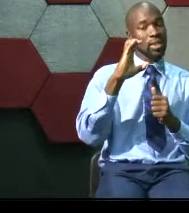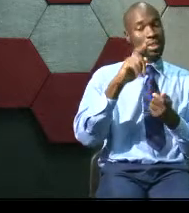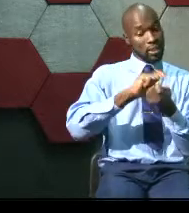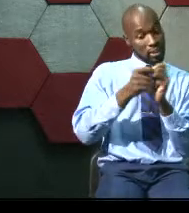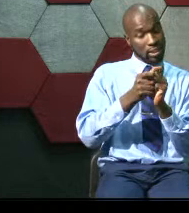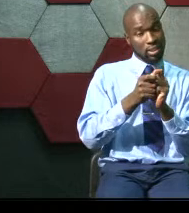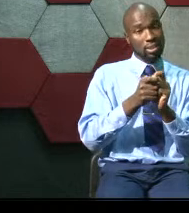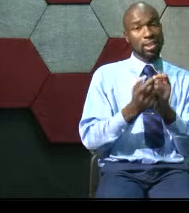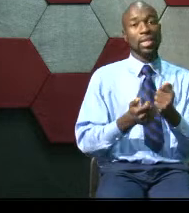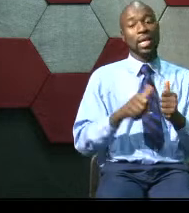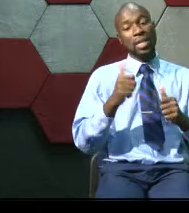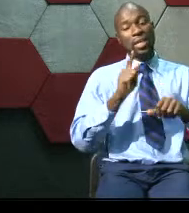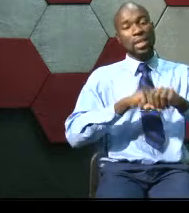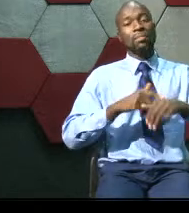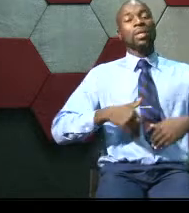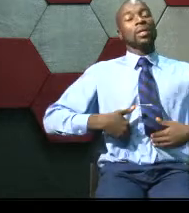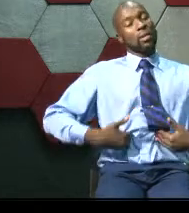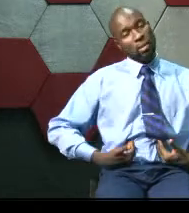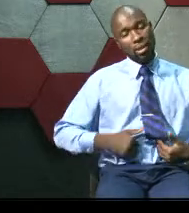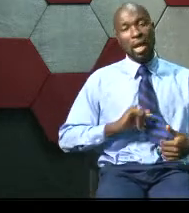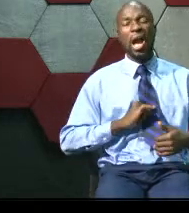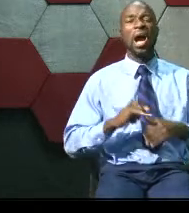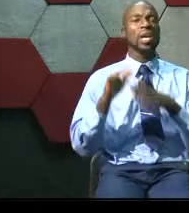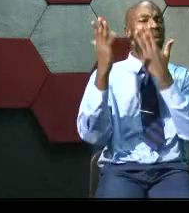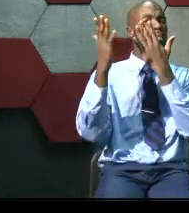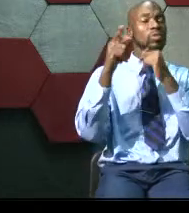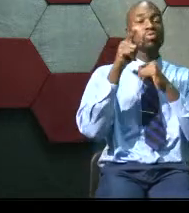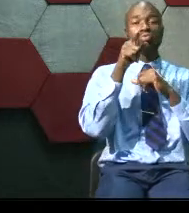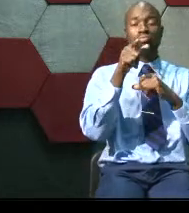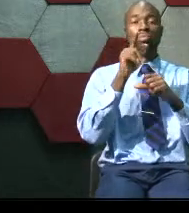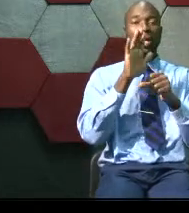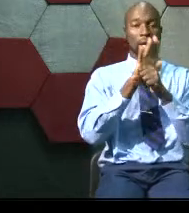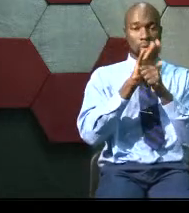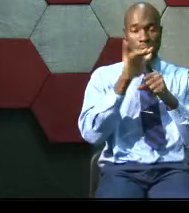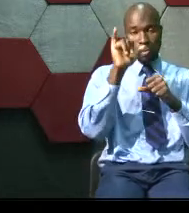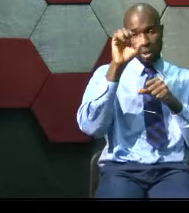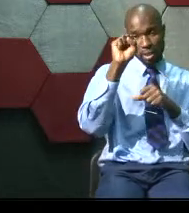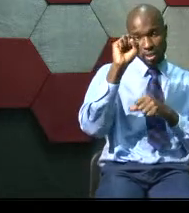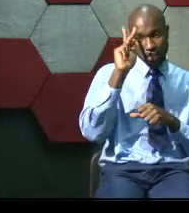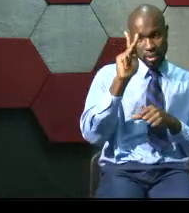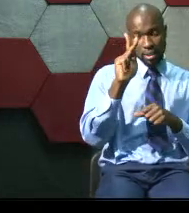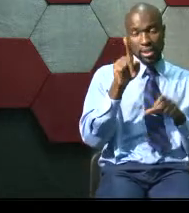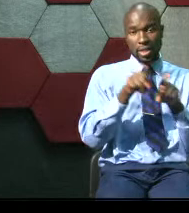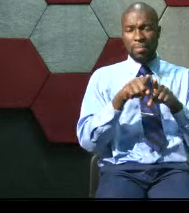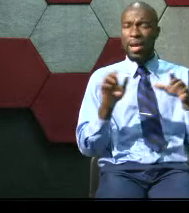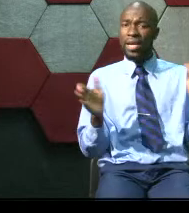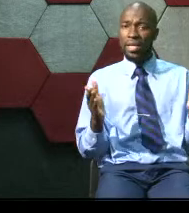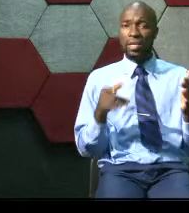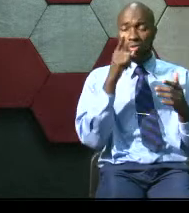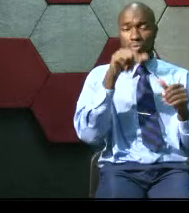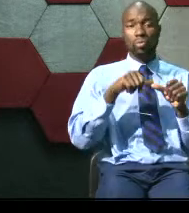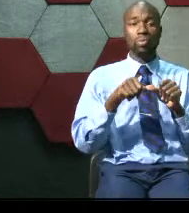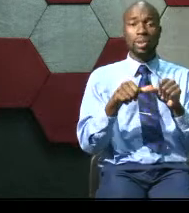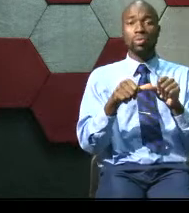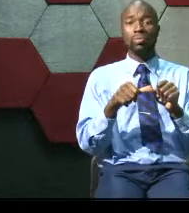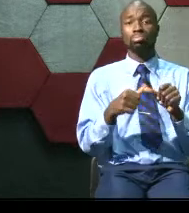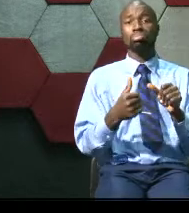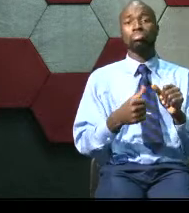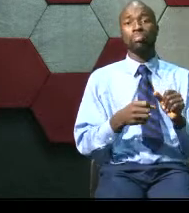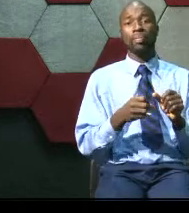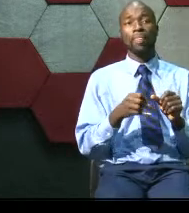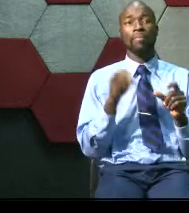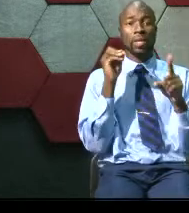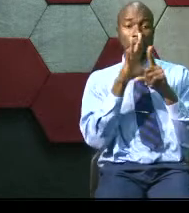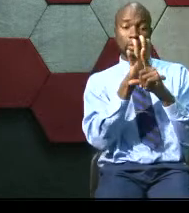be overwhelming. I applaud your dedication to YSK and urge you to continue exposing your students